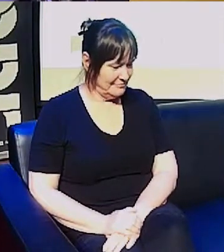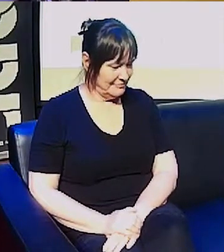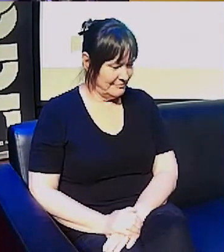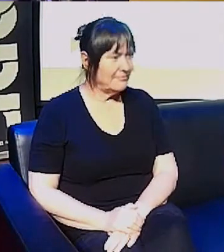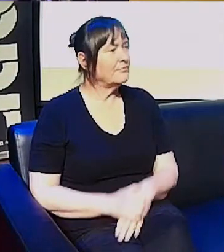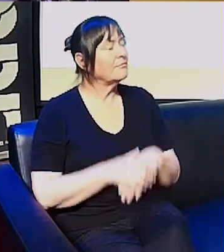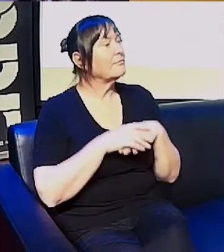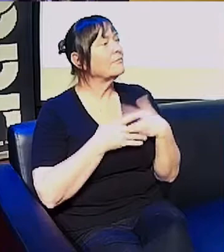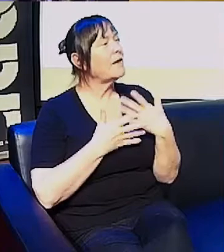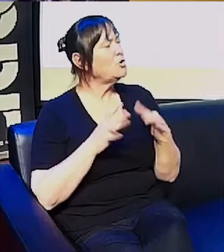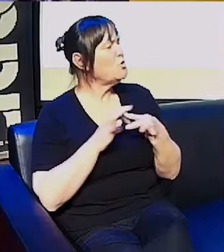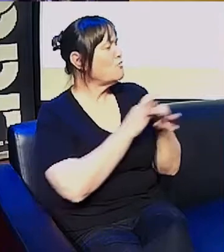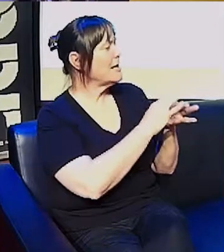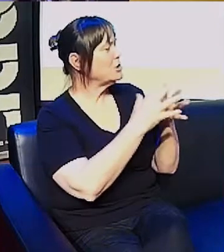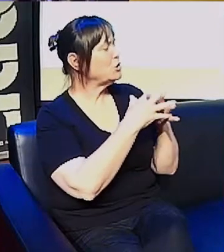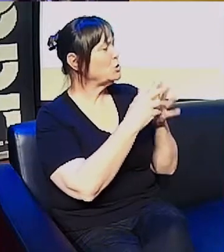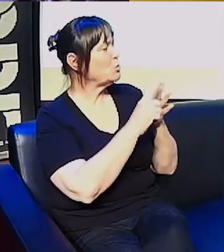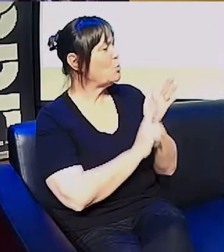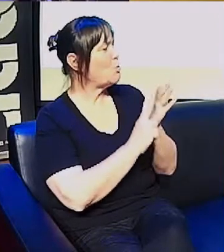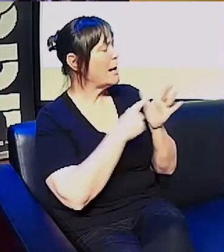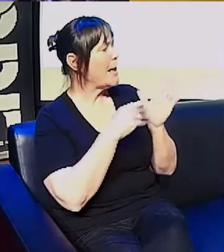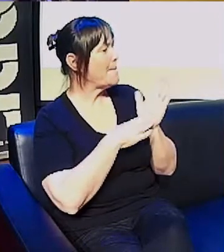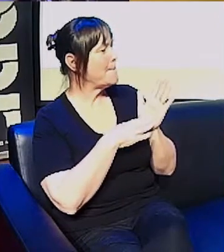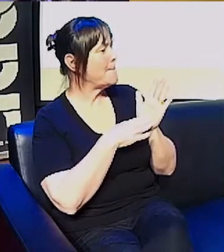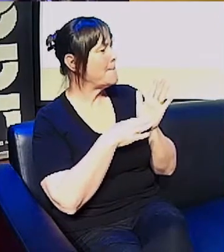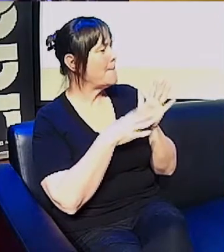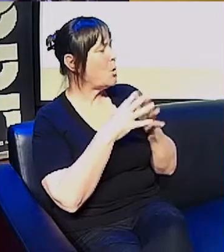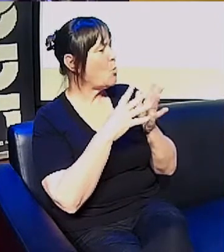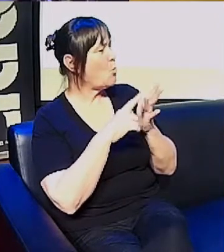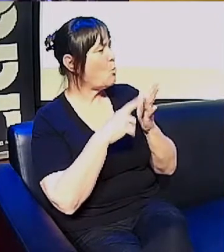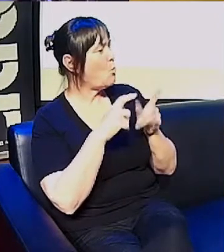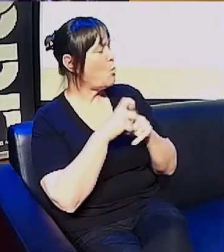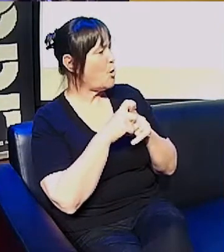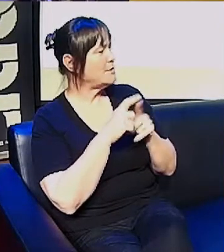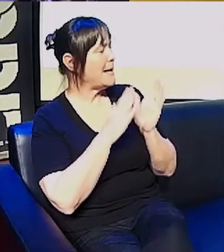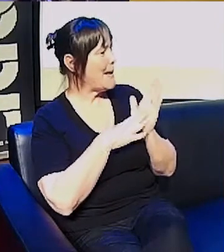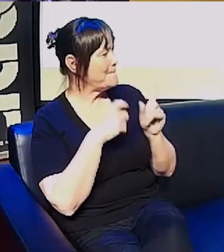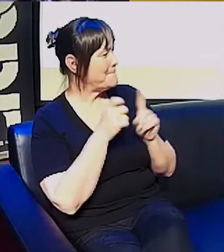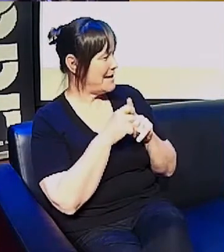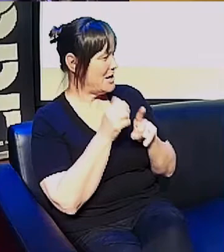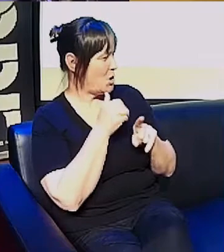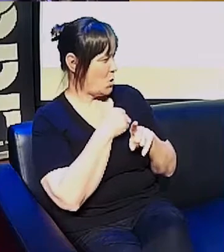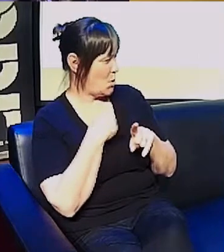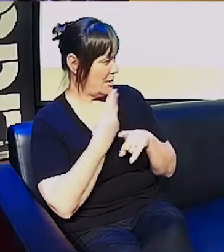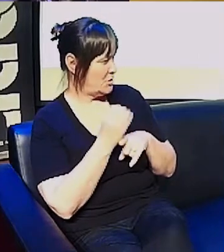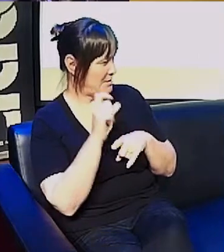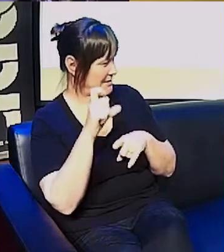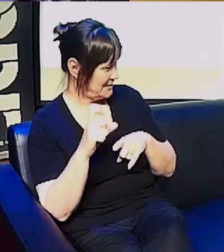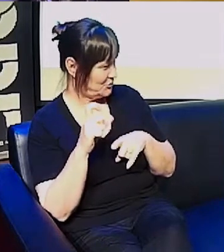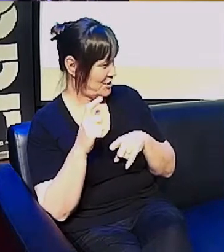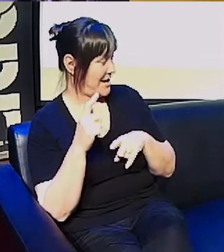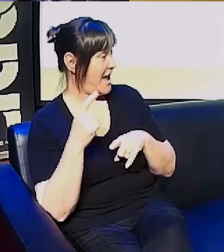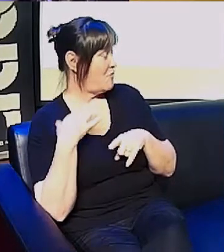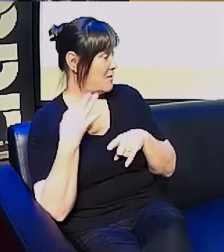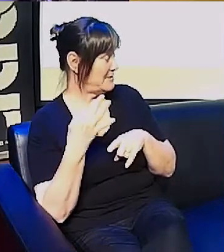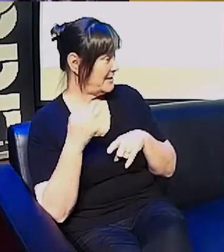Any relation to William Wood, the MP in the early 20th century, also a councillor and mayor? He was MP for the Liberal Party. No relation,